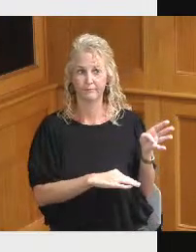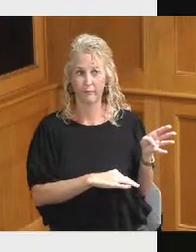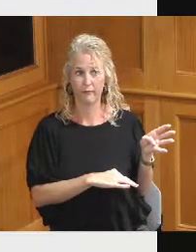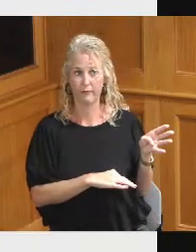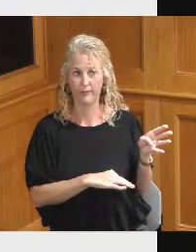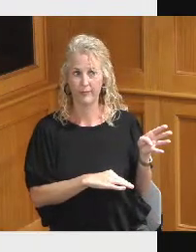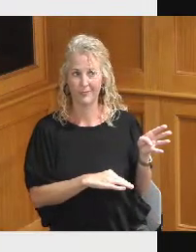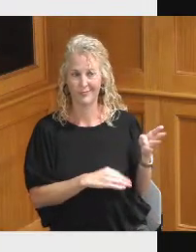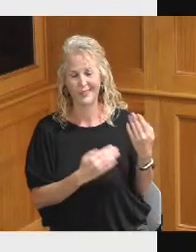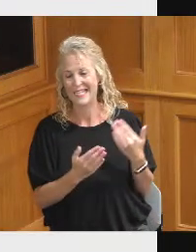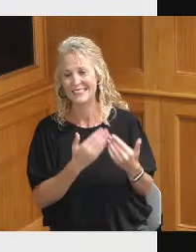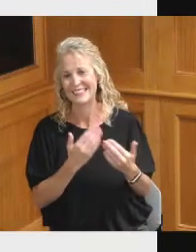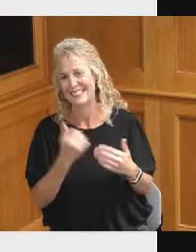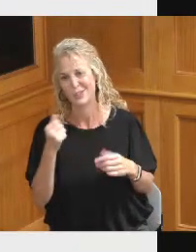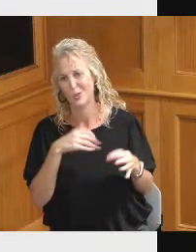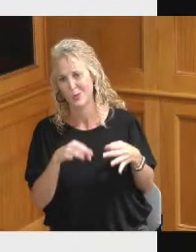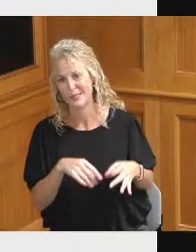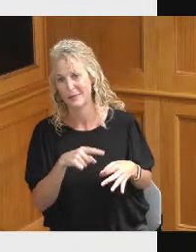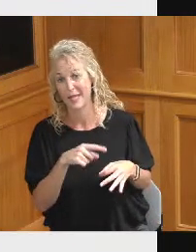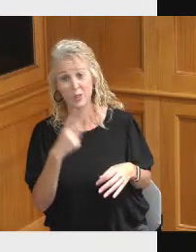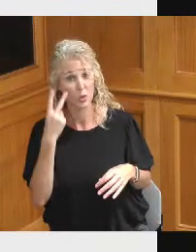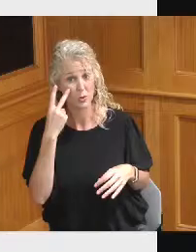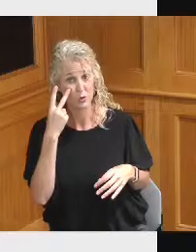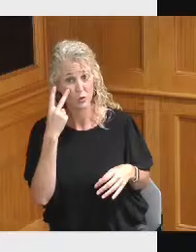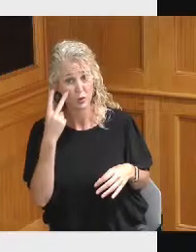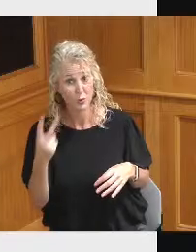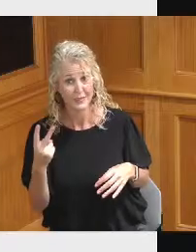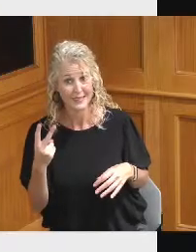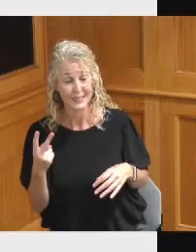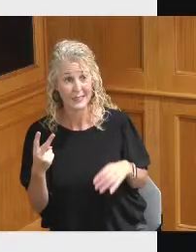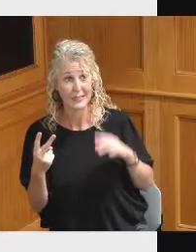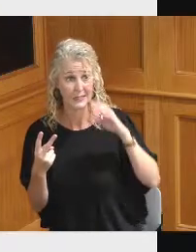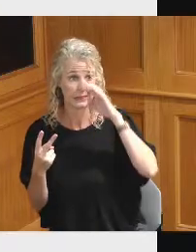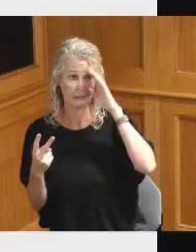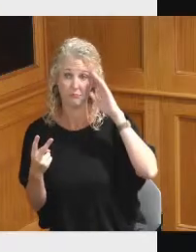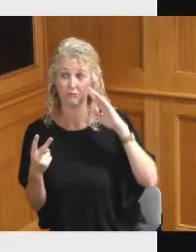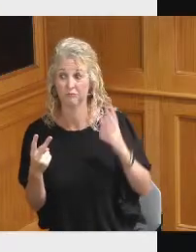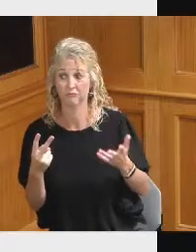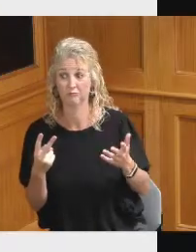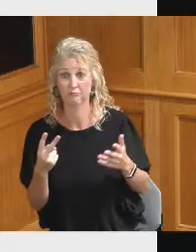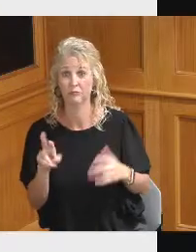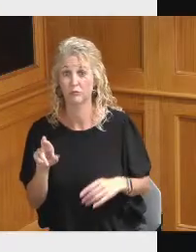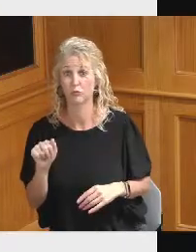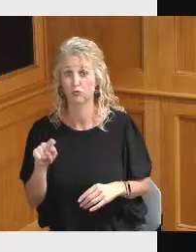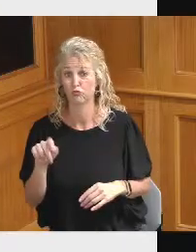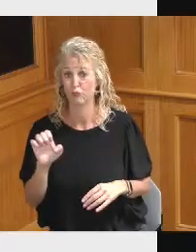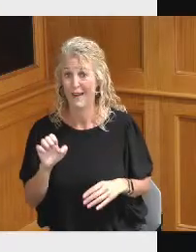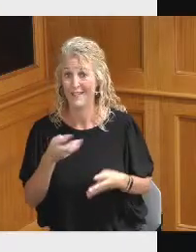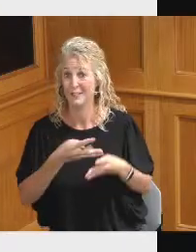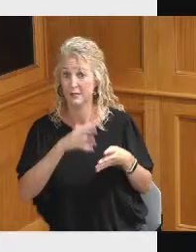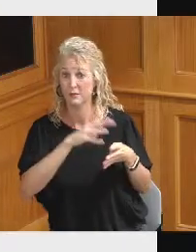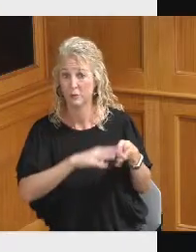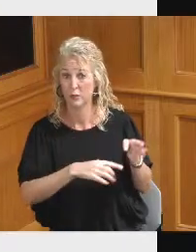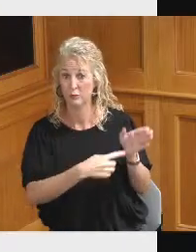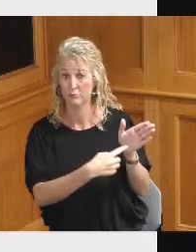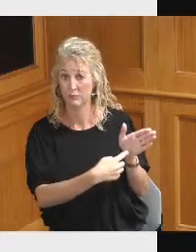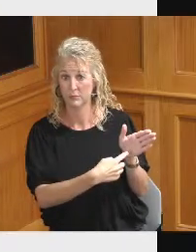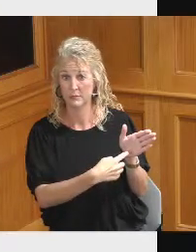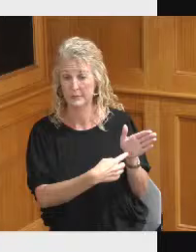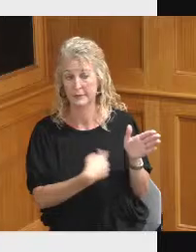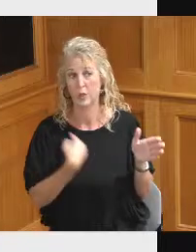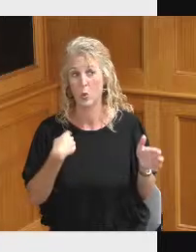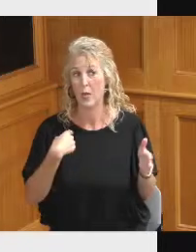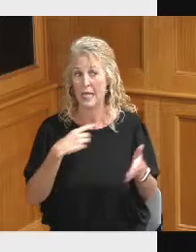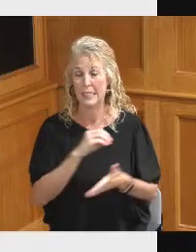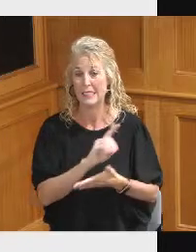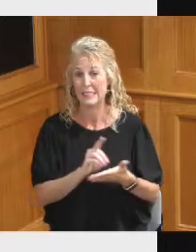because it's easier to explain it here. So when you look at our the way our rate structure is set, even though we talk about and we design